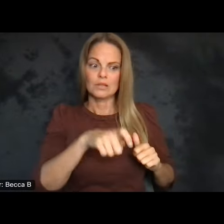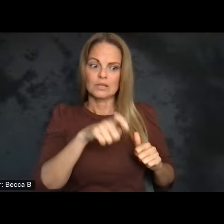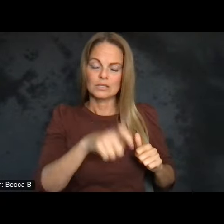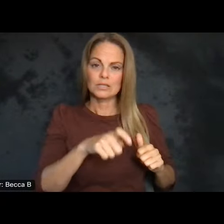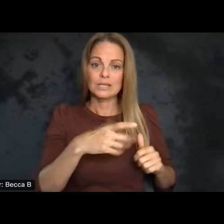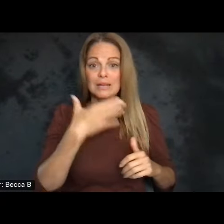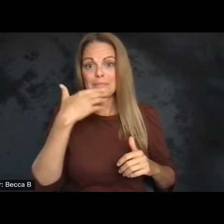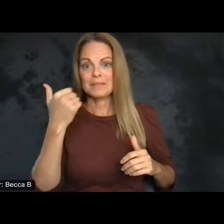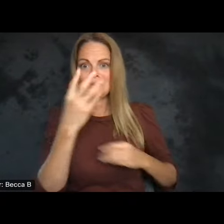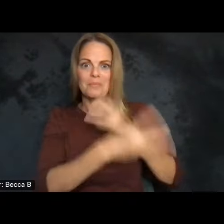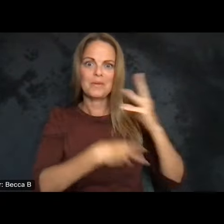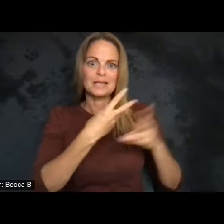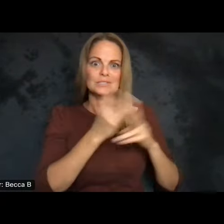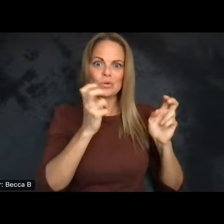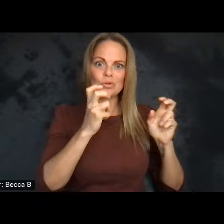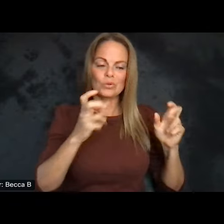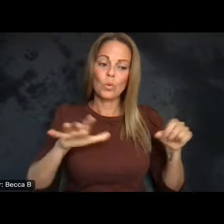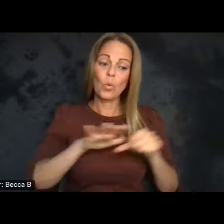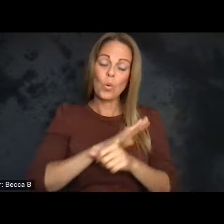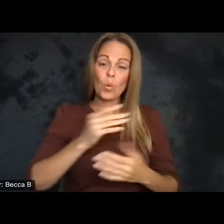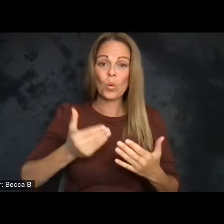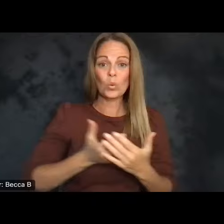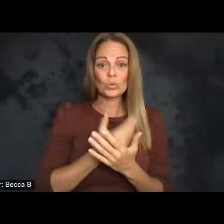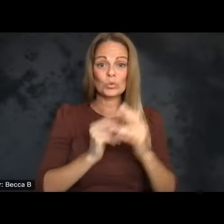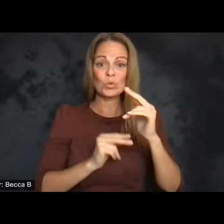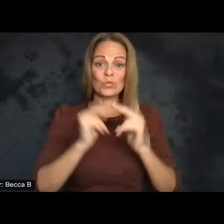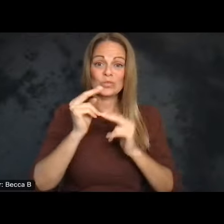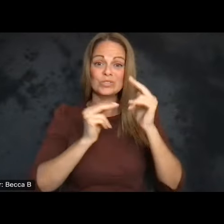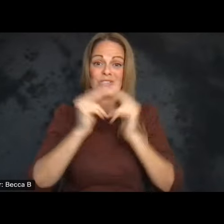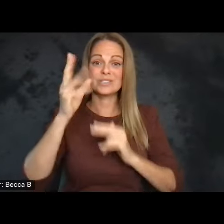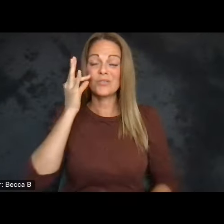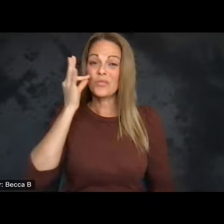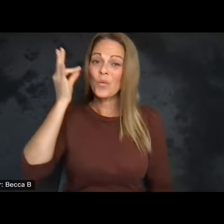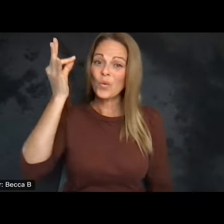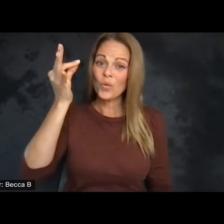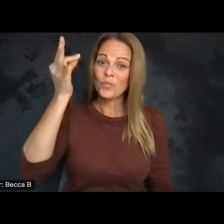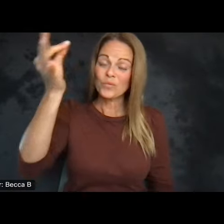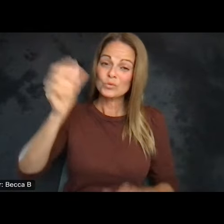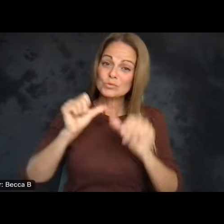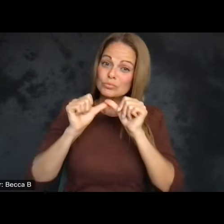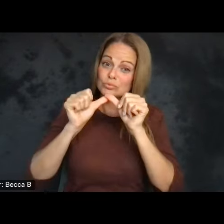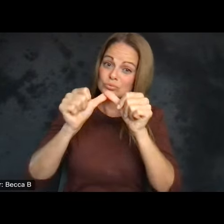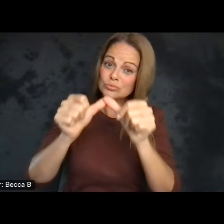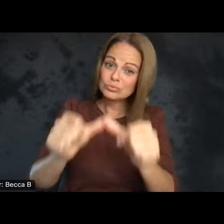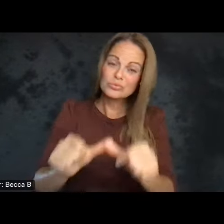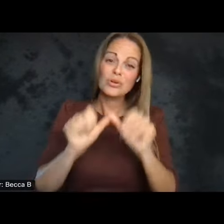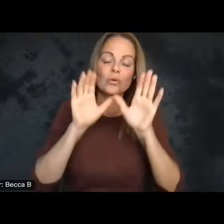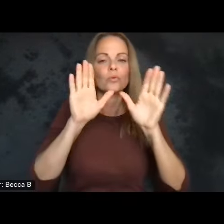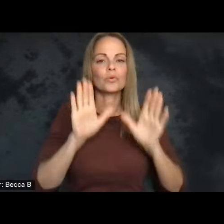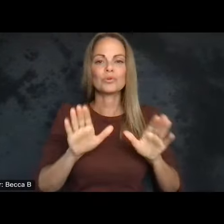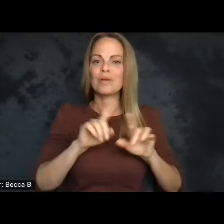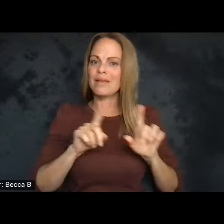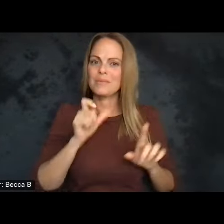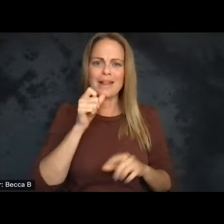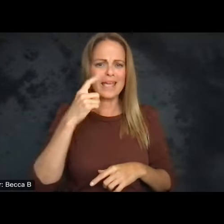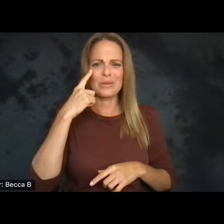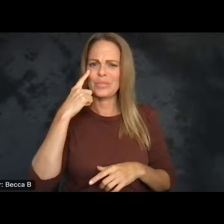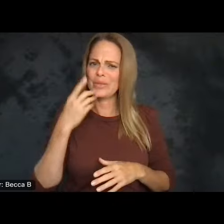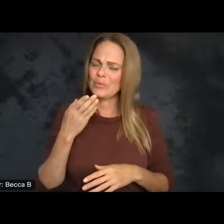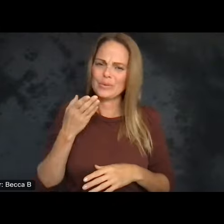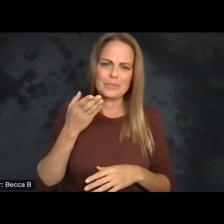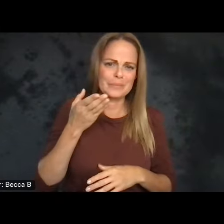having a whole new facility for the long run would be great, but I just don't think we're quite there yet.